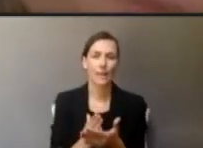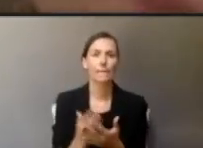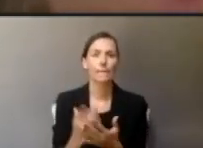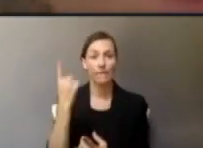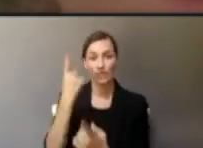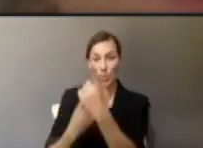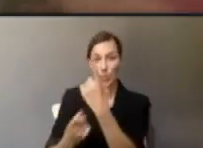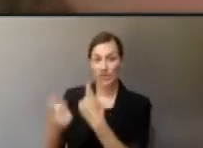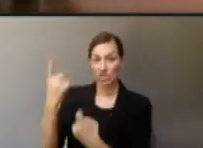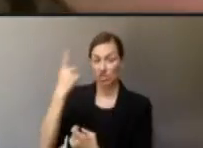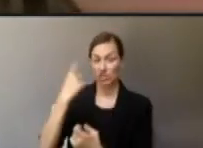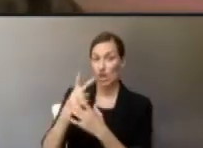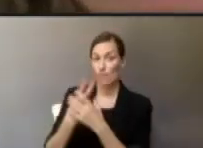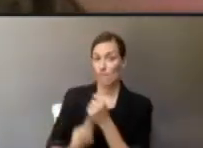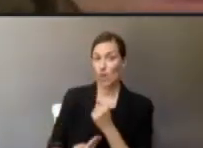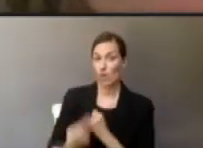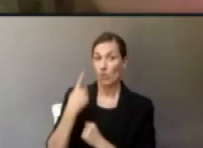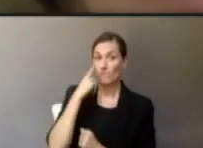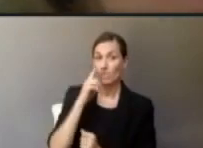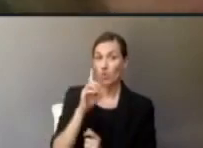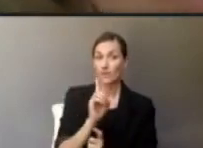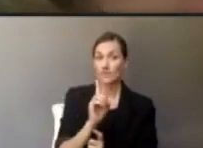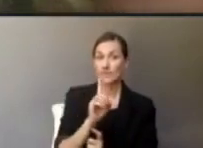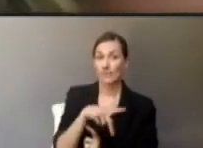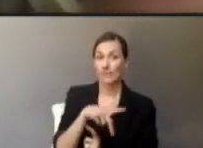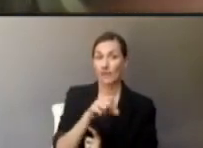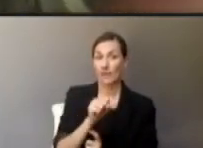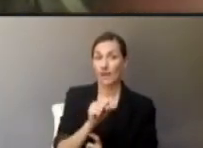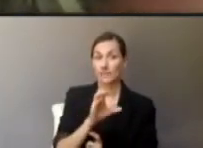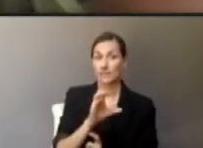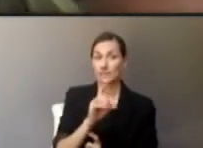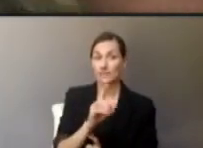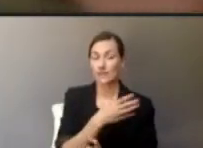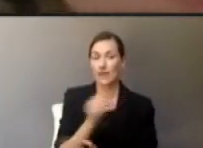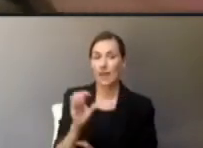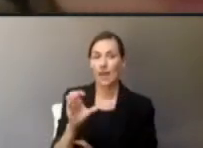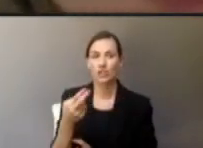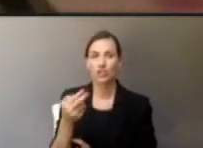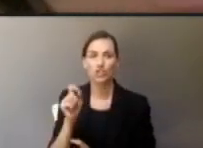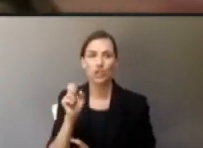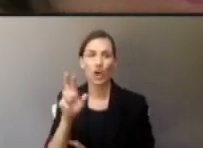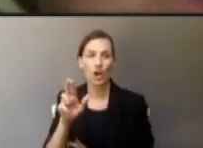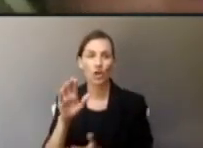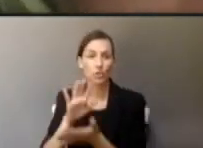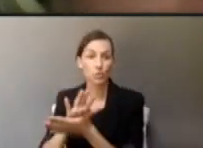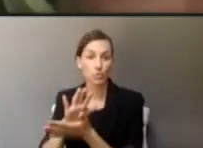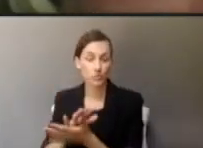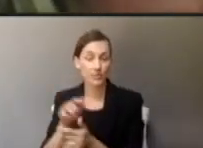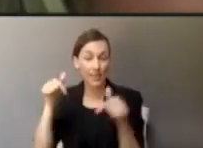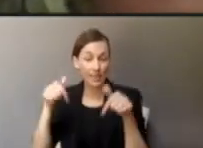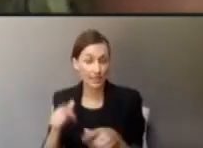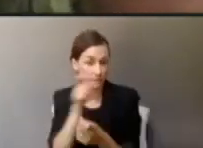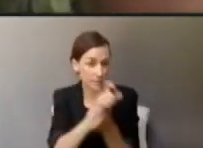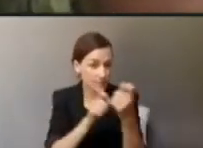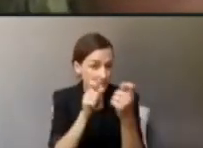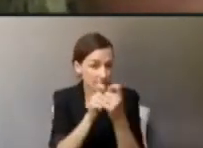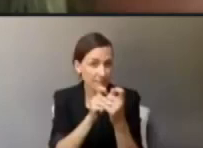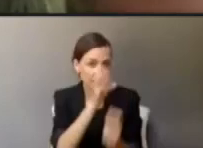that are coming in are both for DPSCD and for charter schools, but this one is actually specifically to